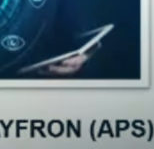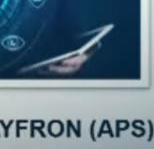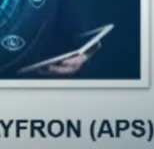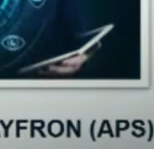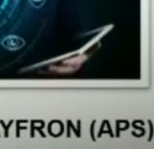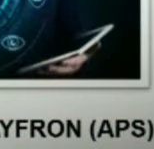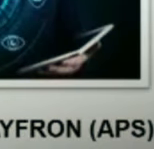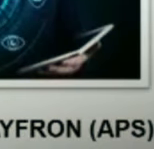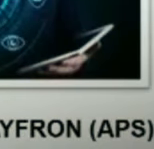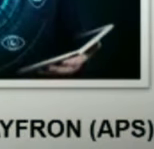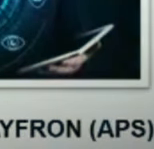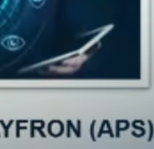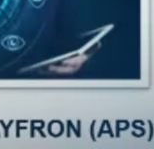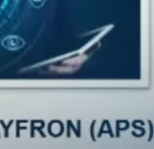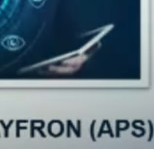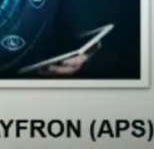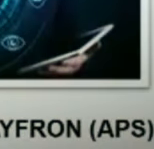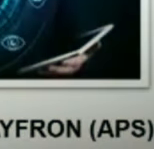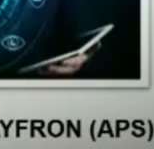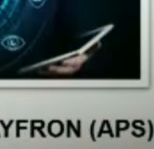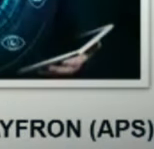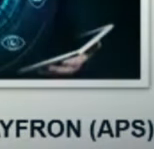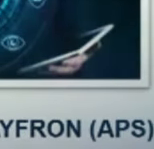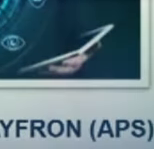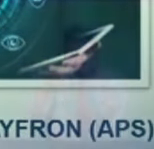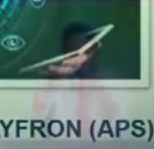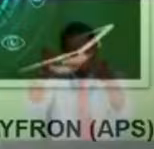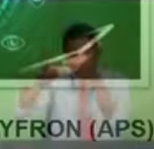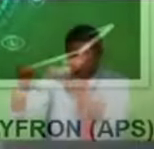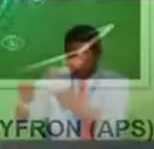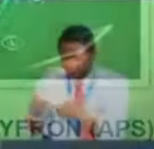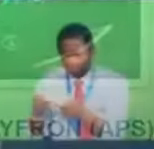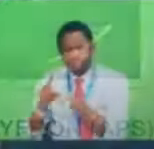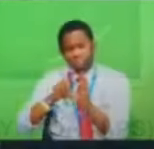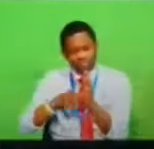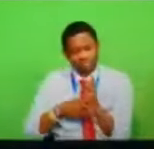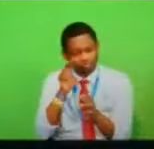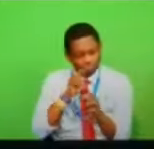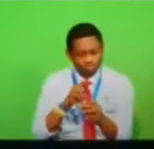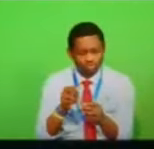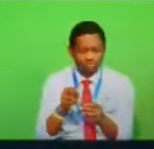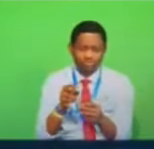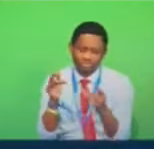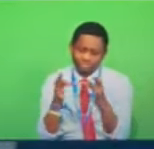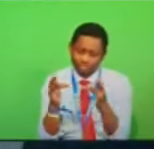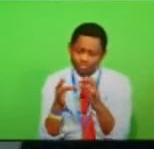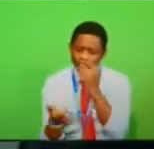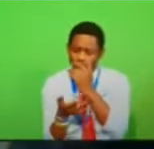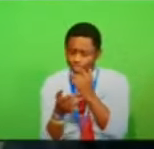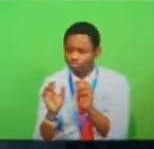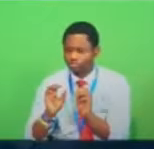words targeted at specific geographical locations, and then engaging